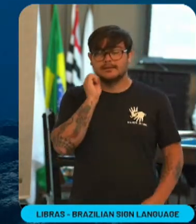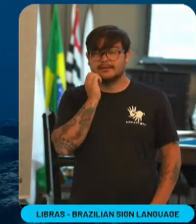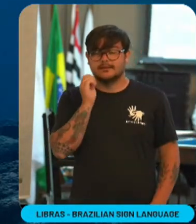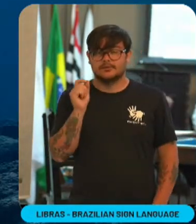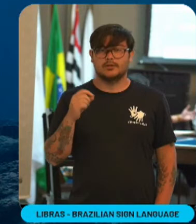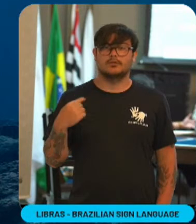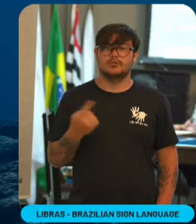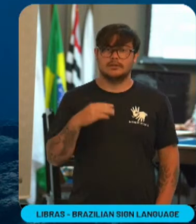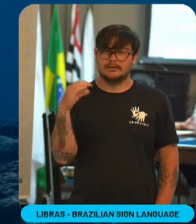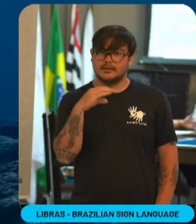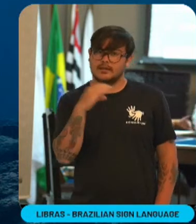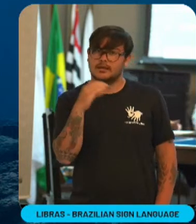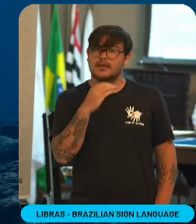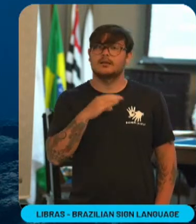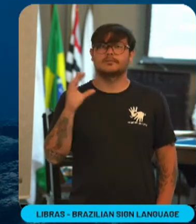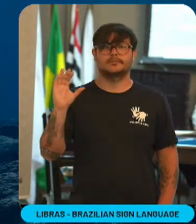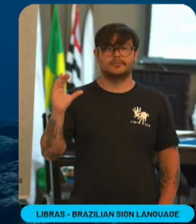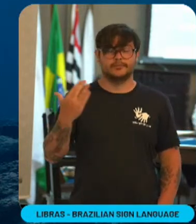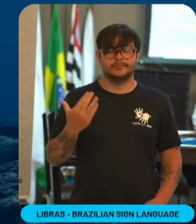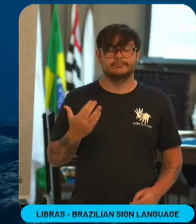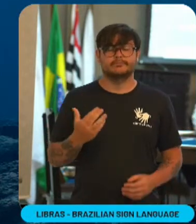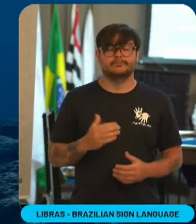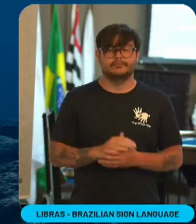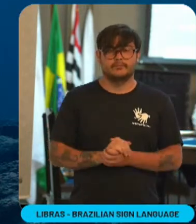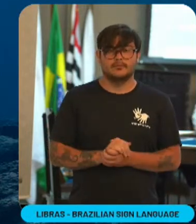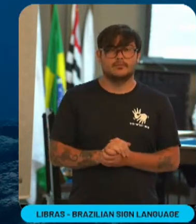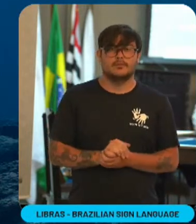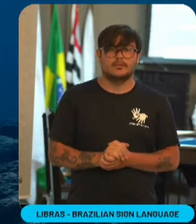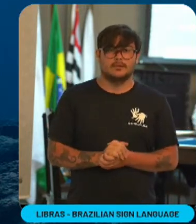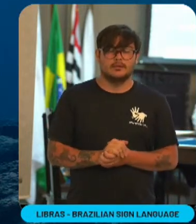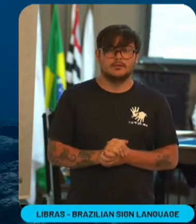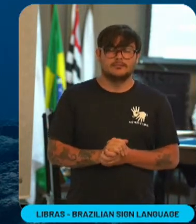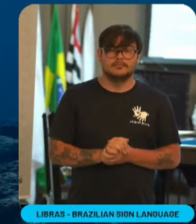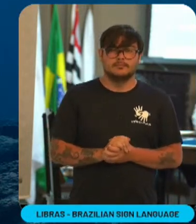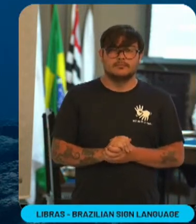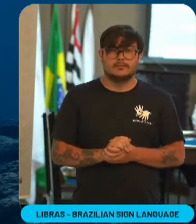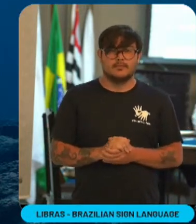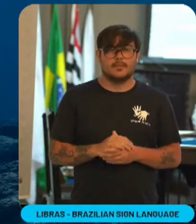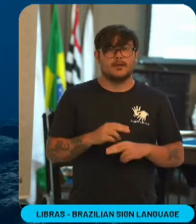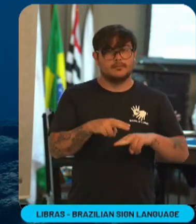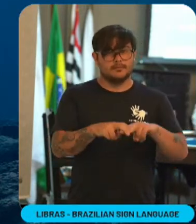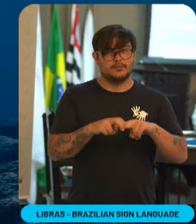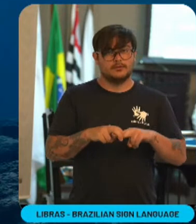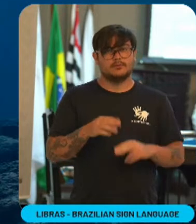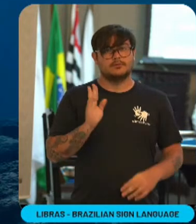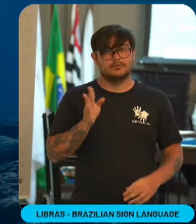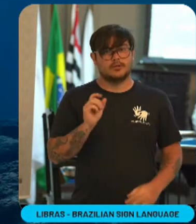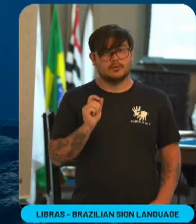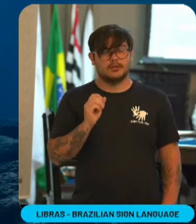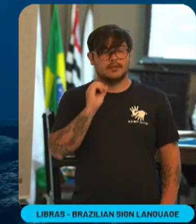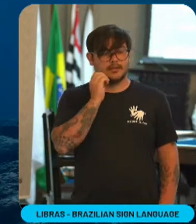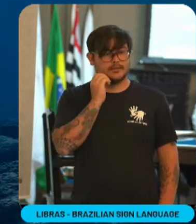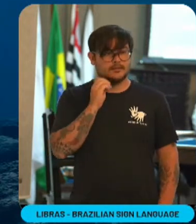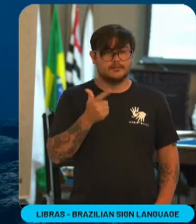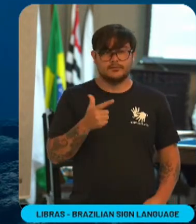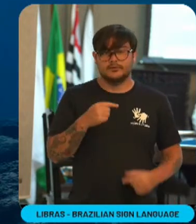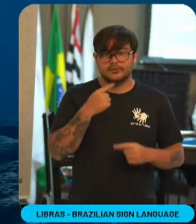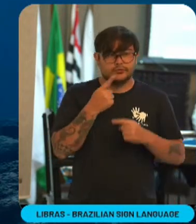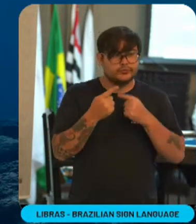the Intergovernmental Panel of Climate Change, there is no doubt that we are accelerating the process.